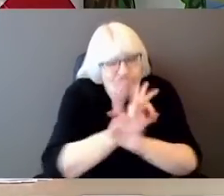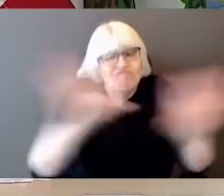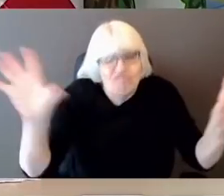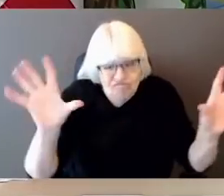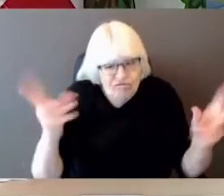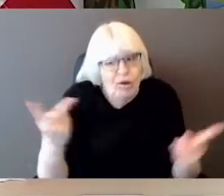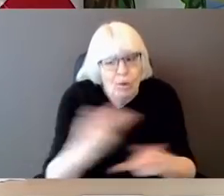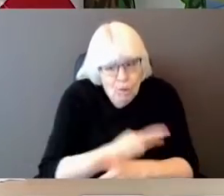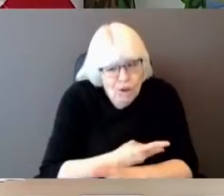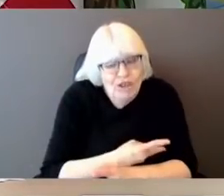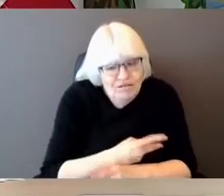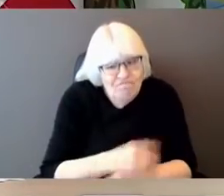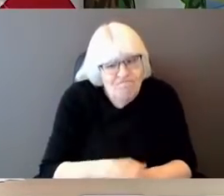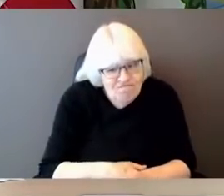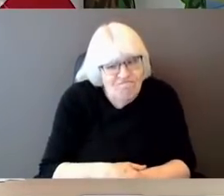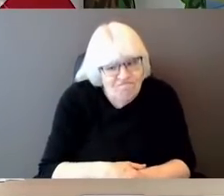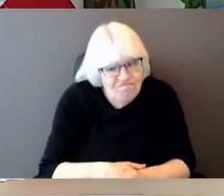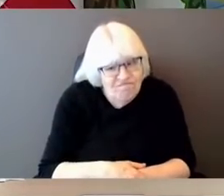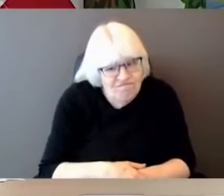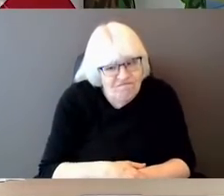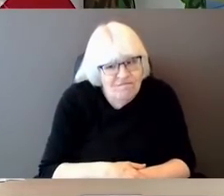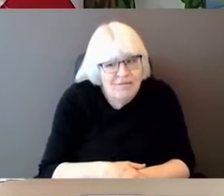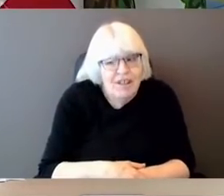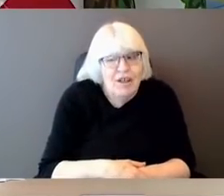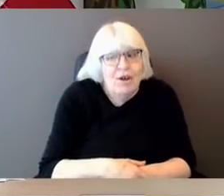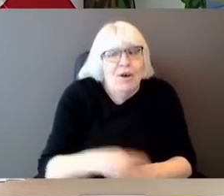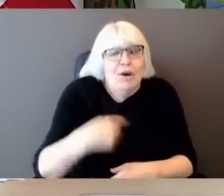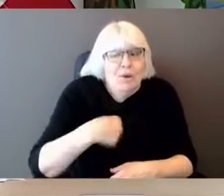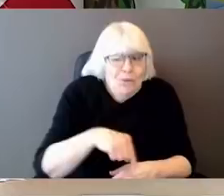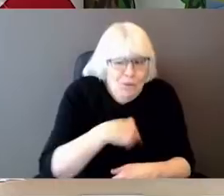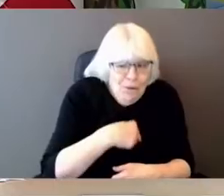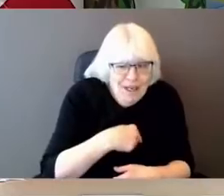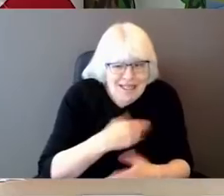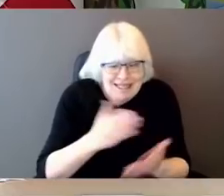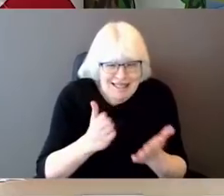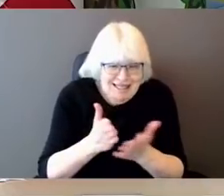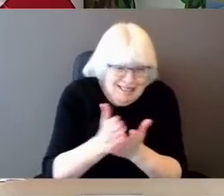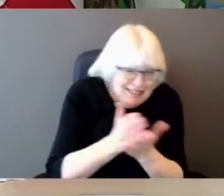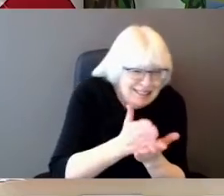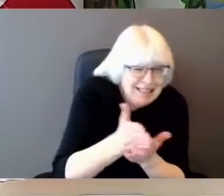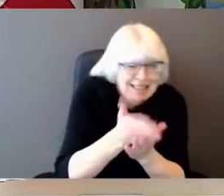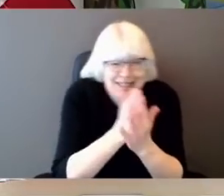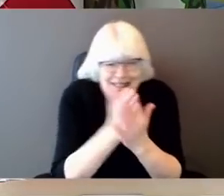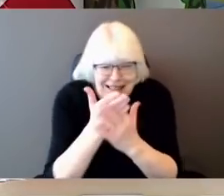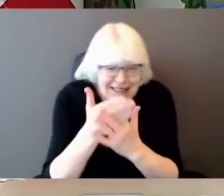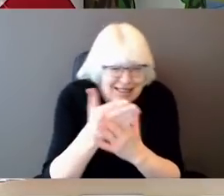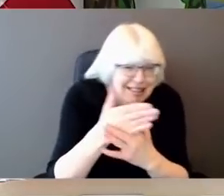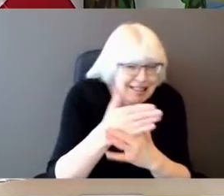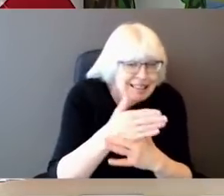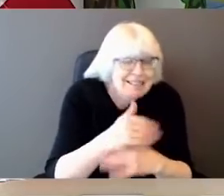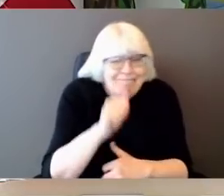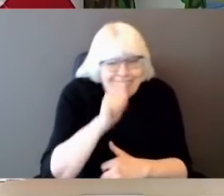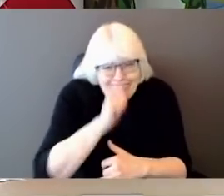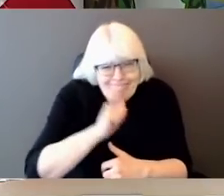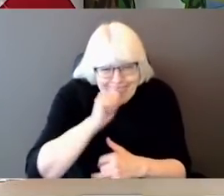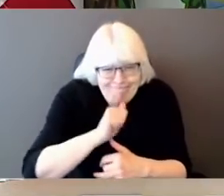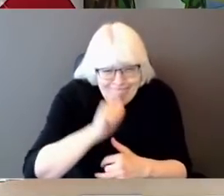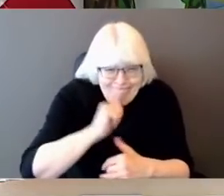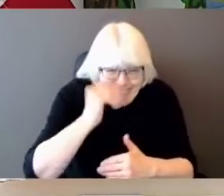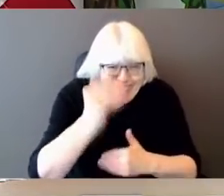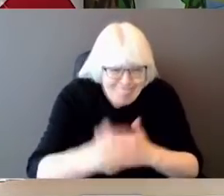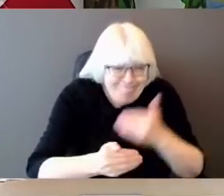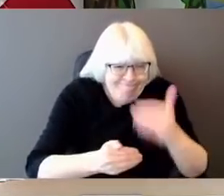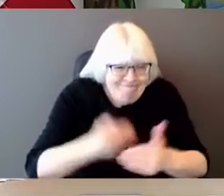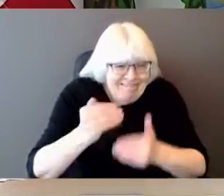we navigate through this, it has to be our last and tumultuous leg of this journey. Let us continue to be patient